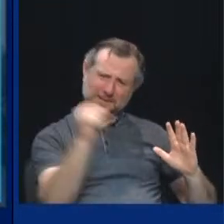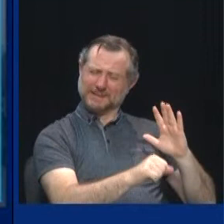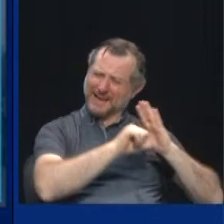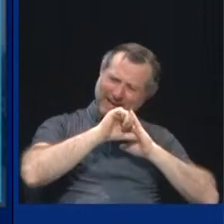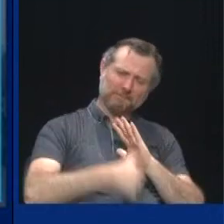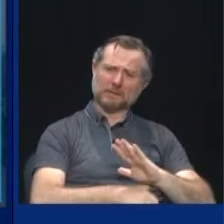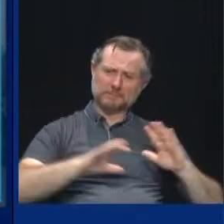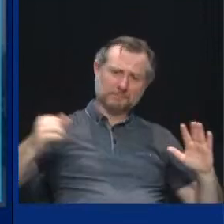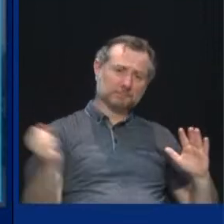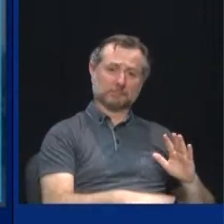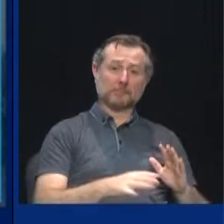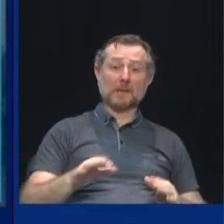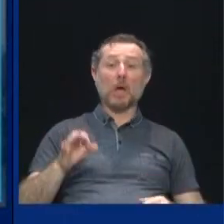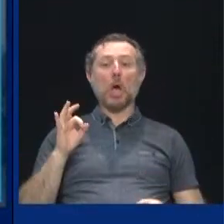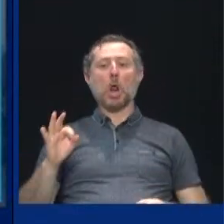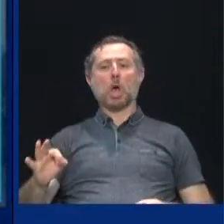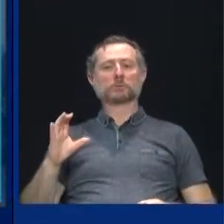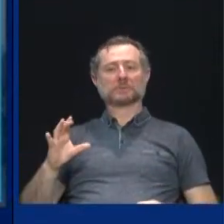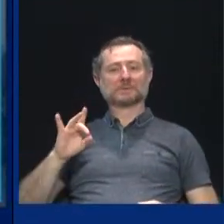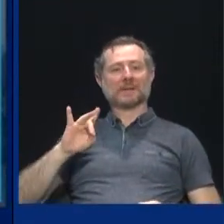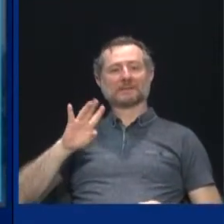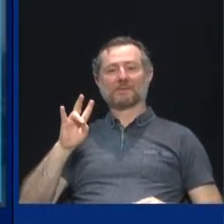987,000 times.